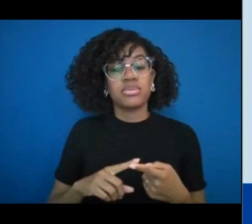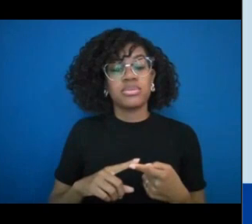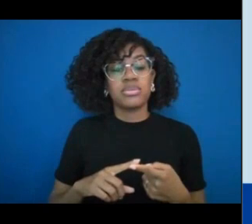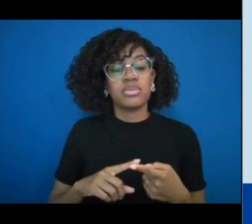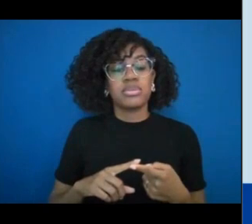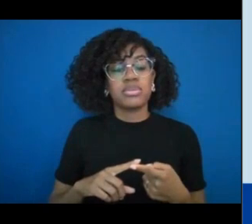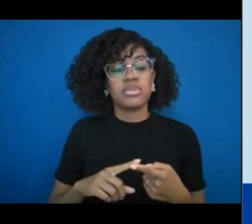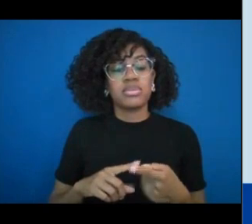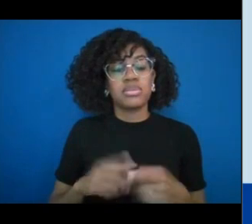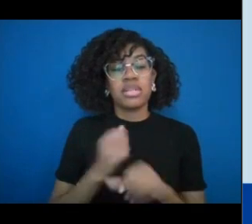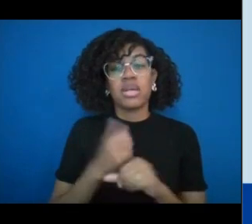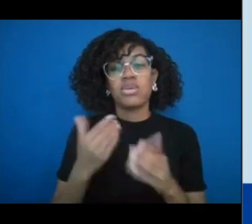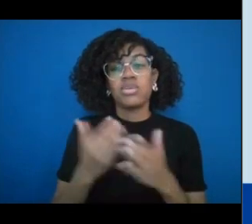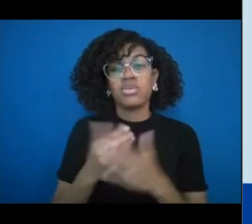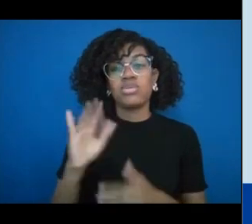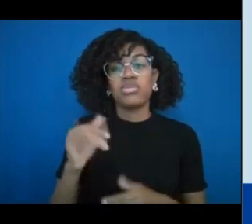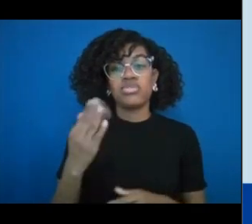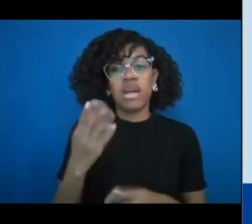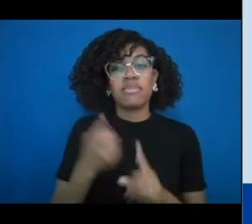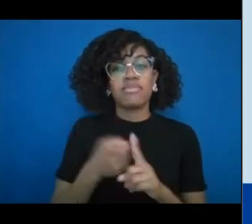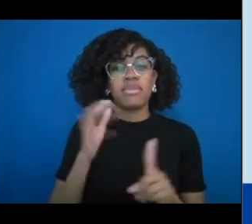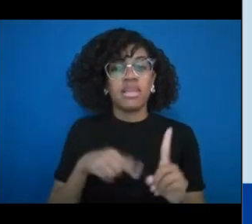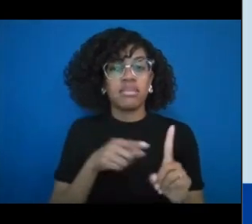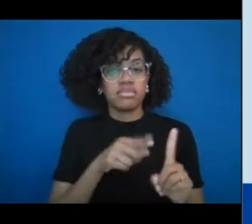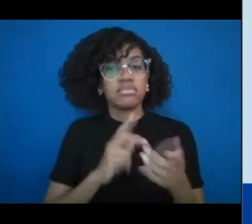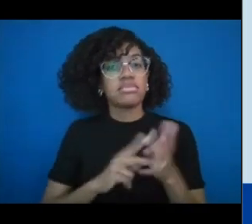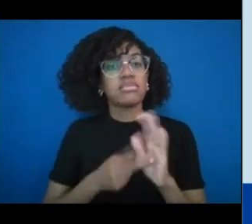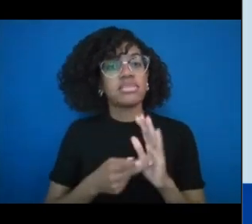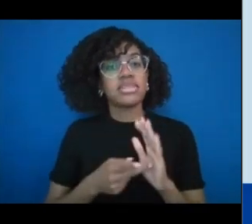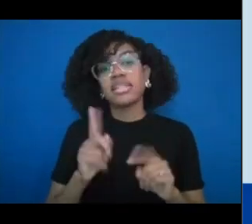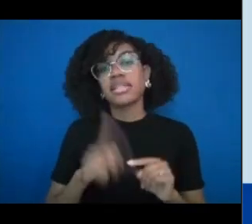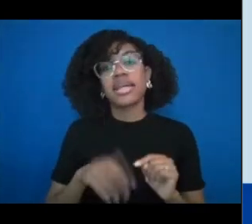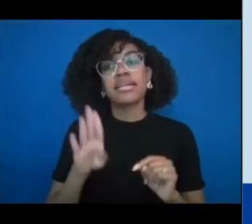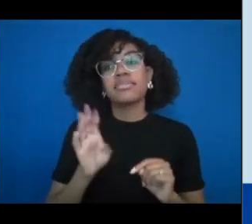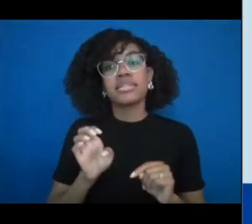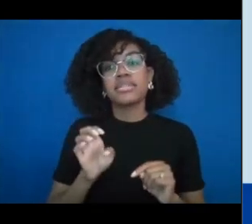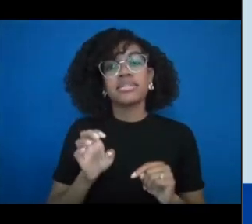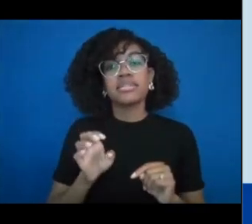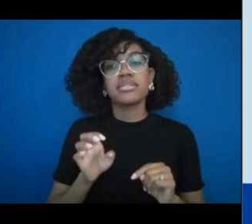get a new job out of it. So it can't be you take